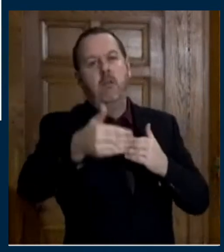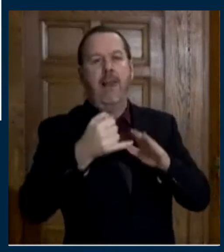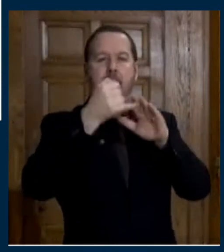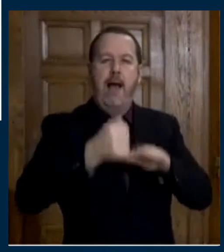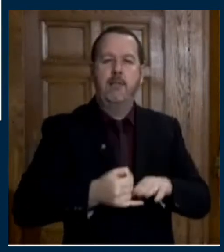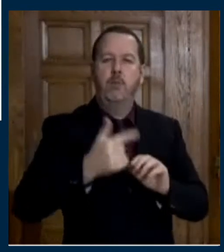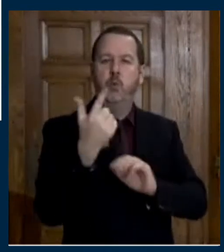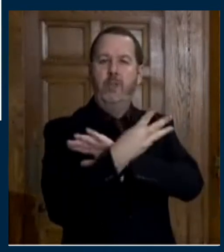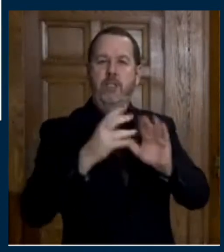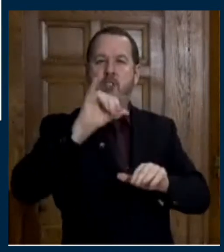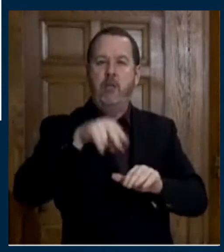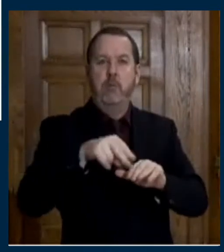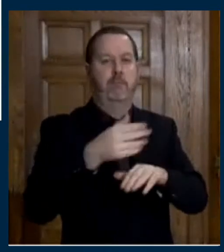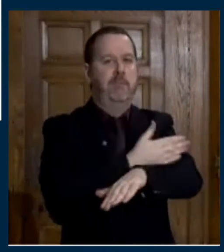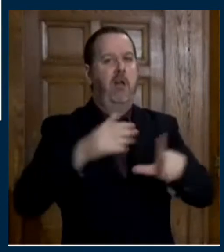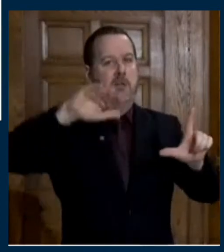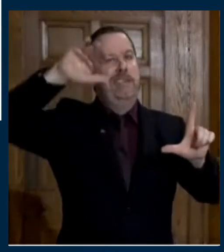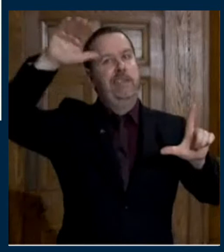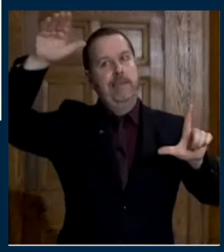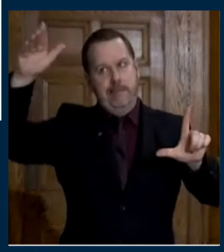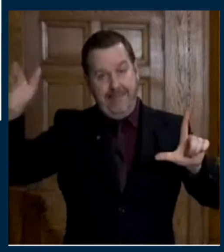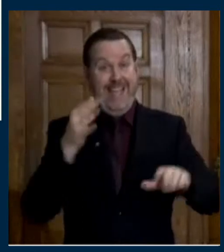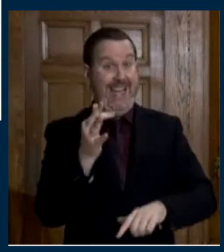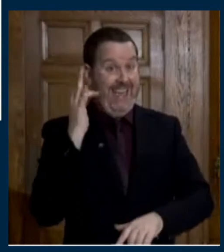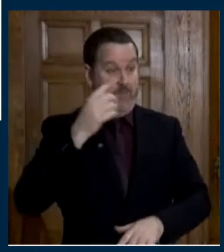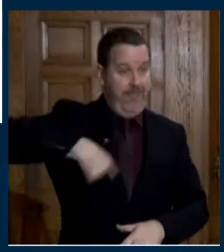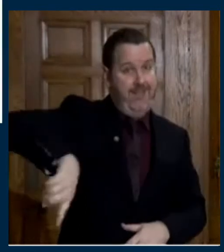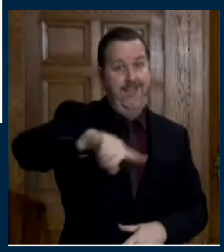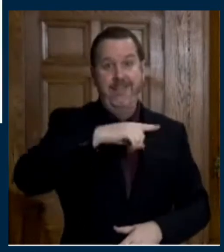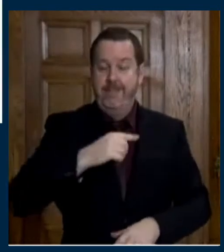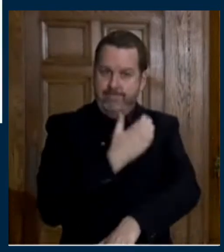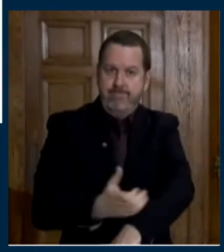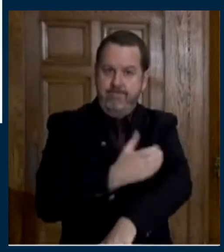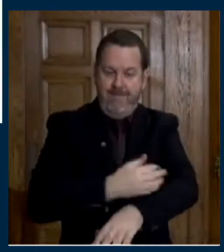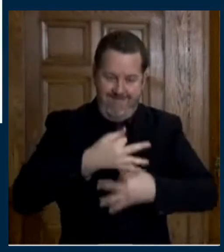long as we all continue to adhere to the restrictions.